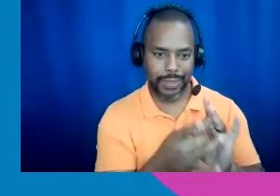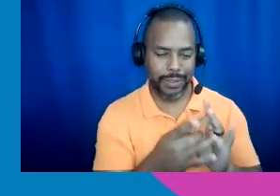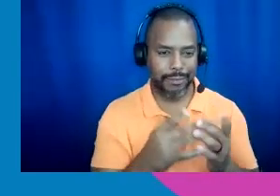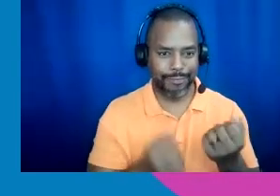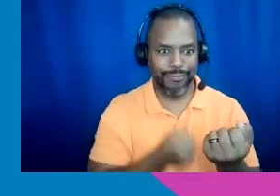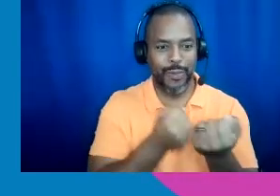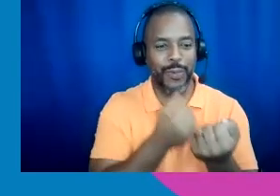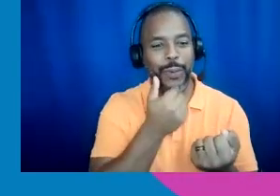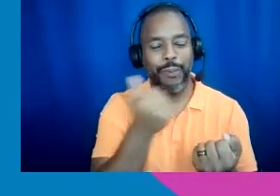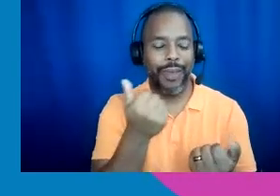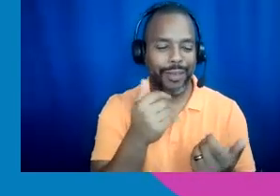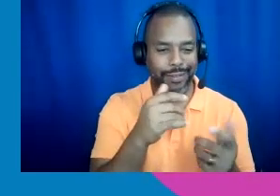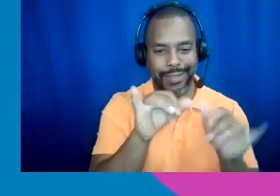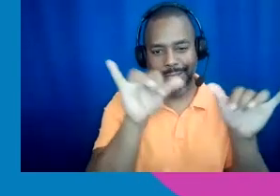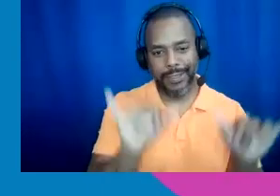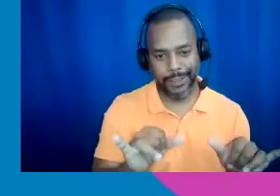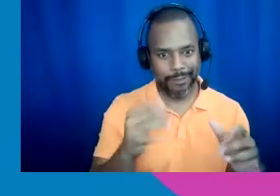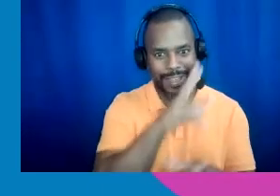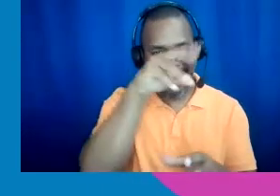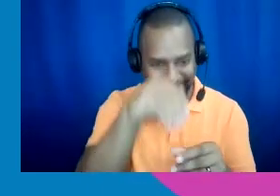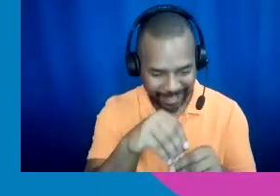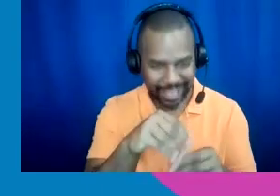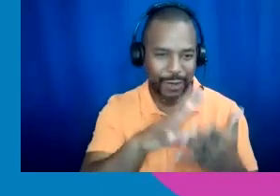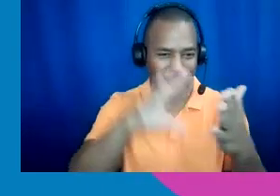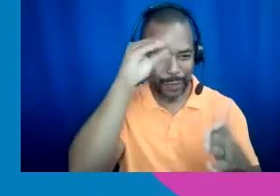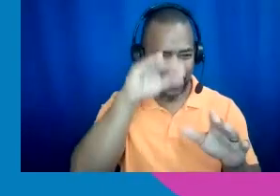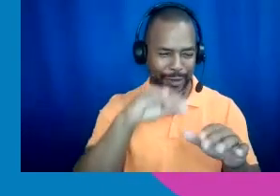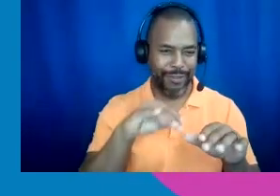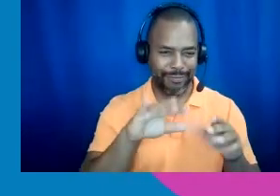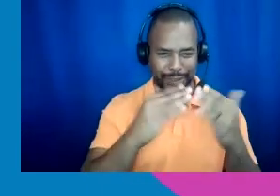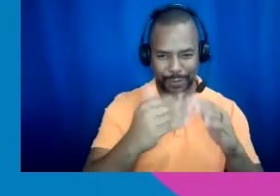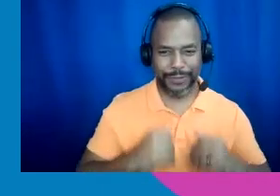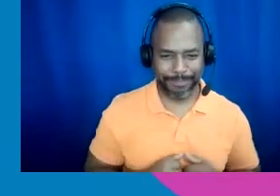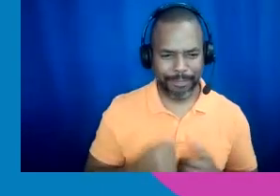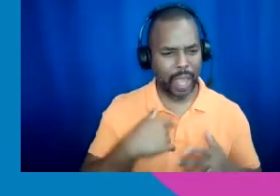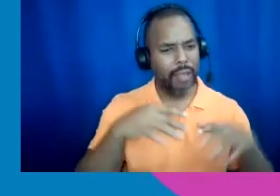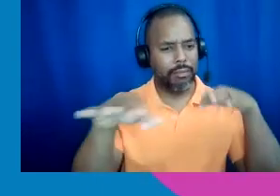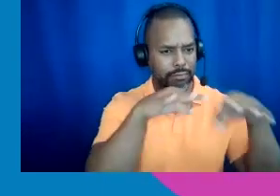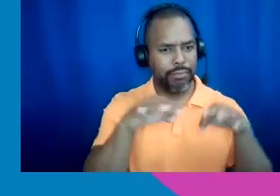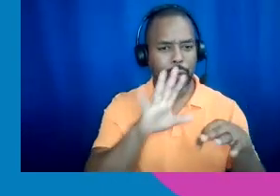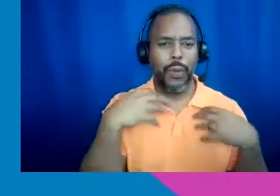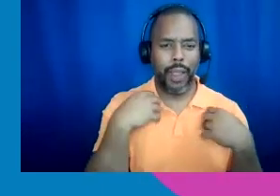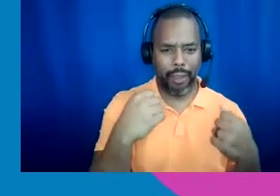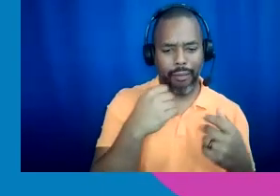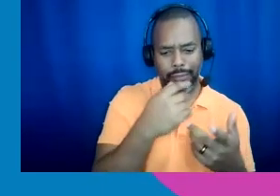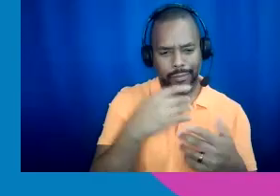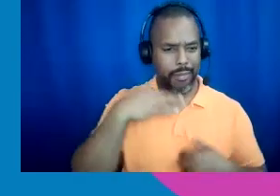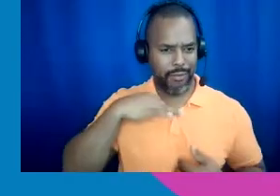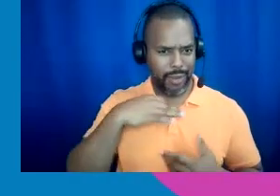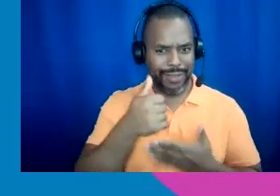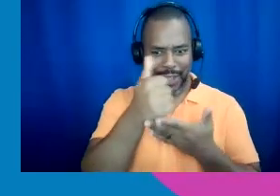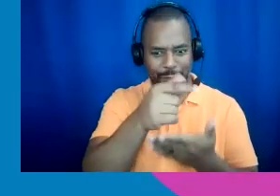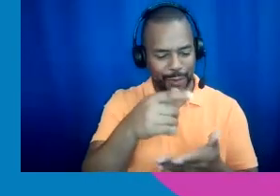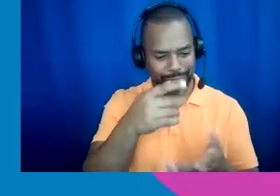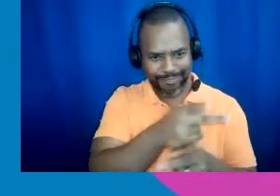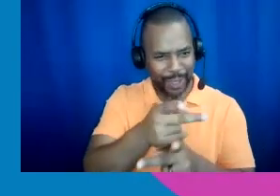more supportive system and engaged learning community. I'll walk you through your health benefits and explore how you can use them to take care of your